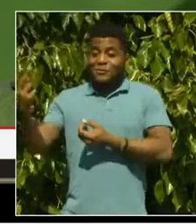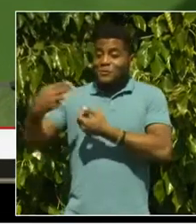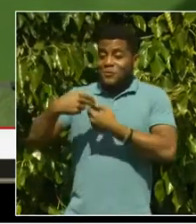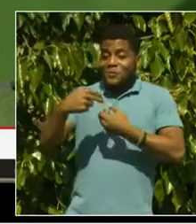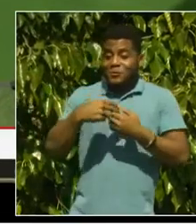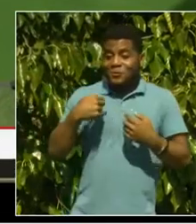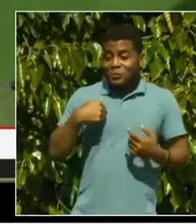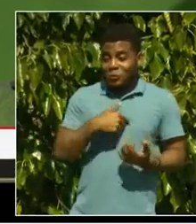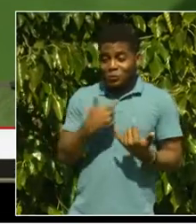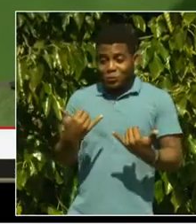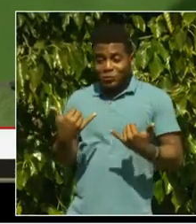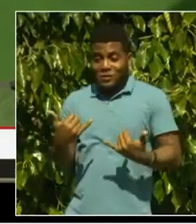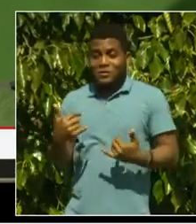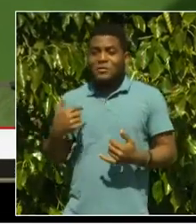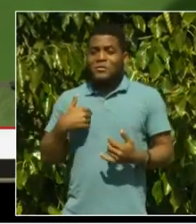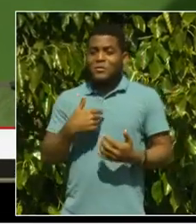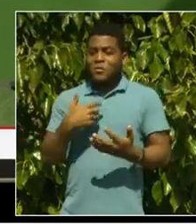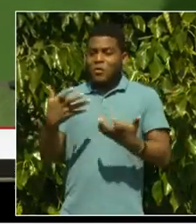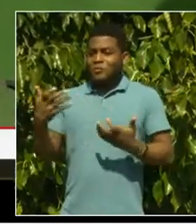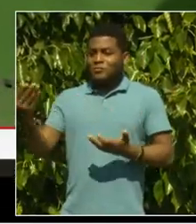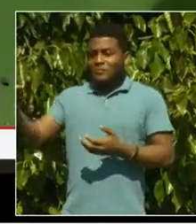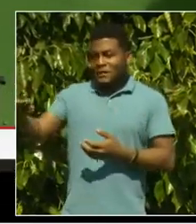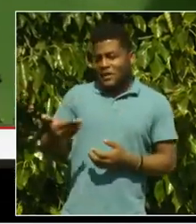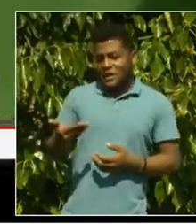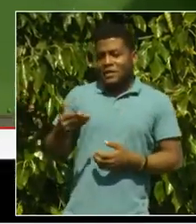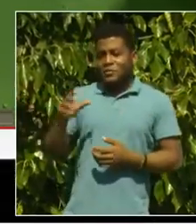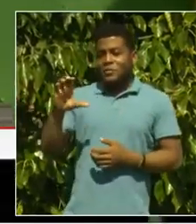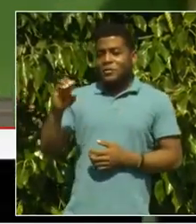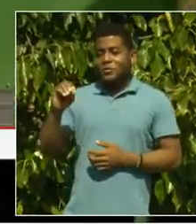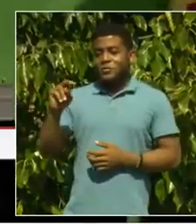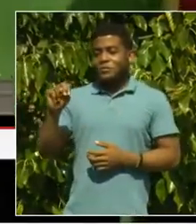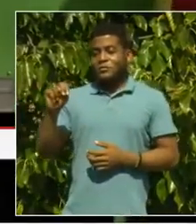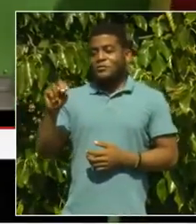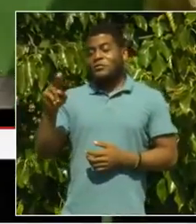a WIC mom like myself who will share her story. Thank you.